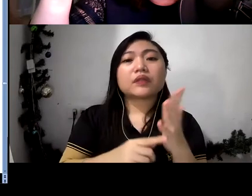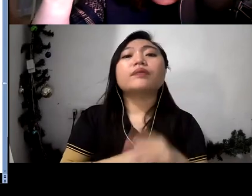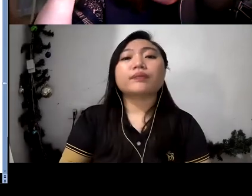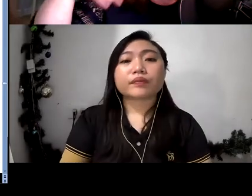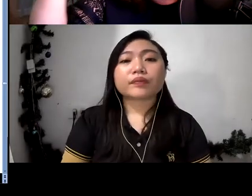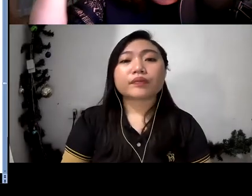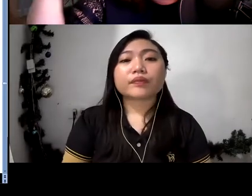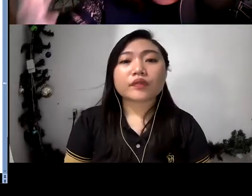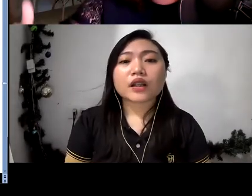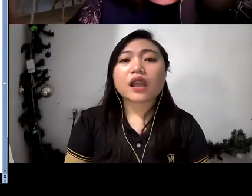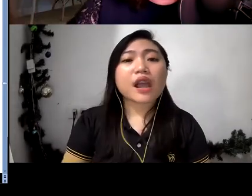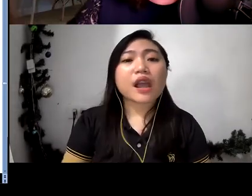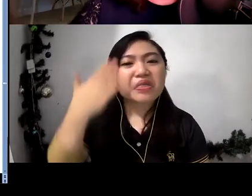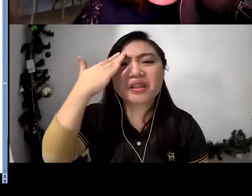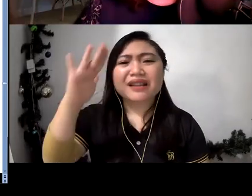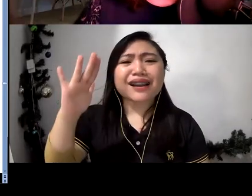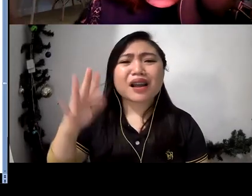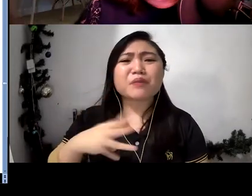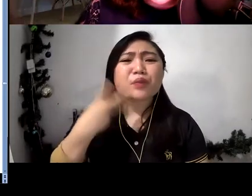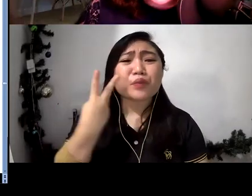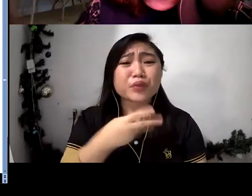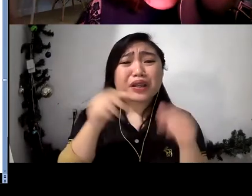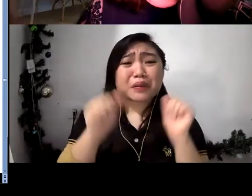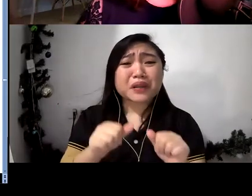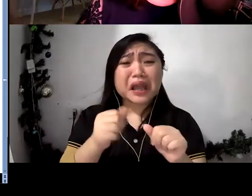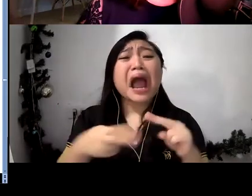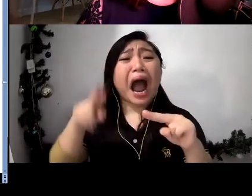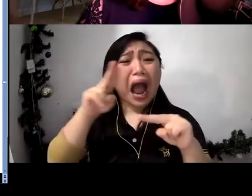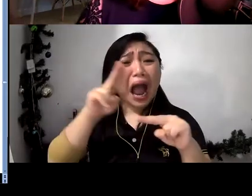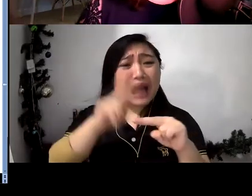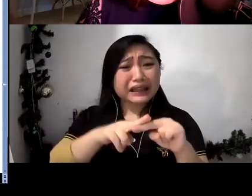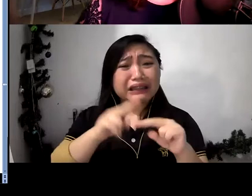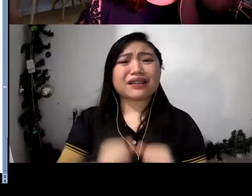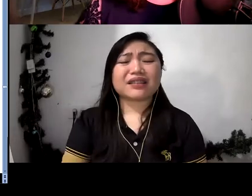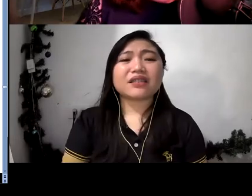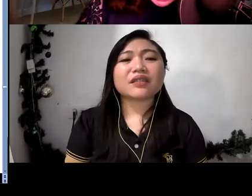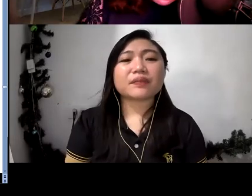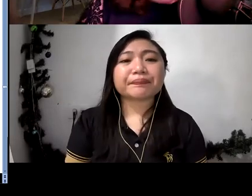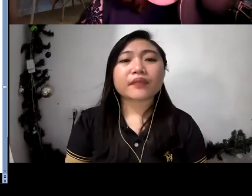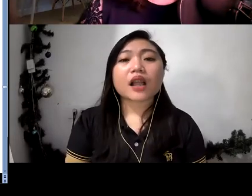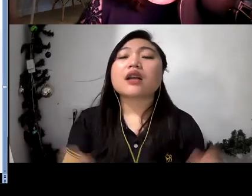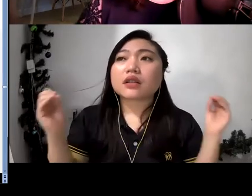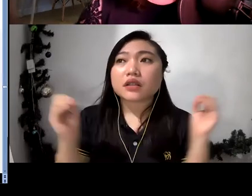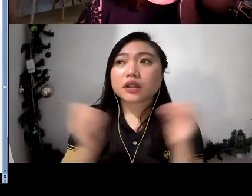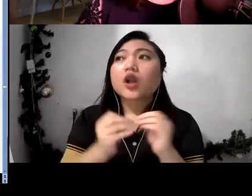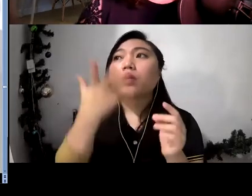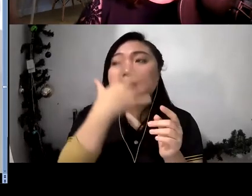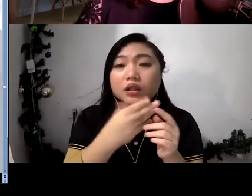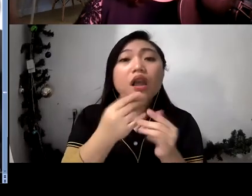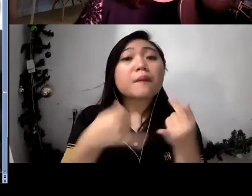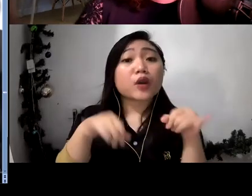no. Unknowingly, we can be contributing to that. So, napaka-importante po na tayo